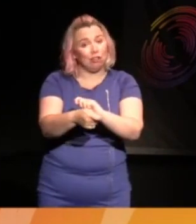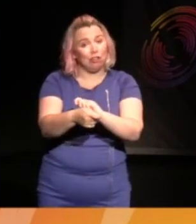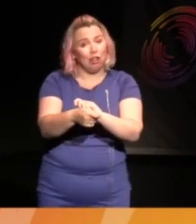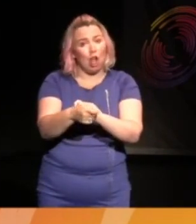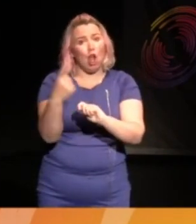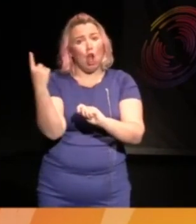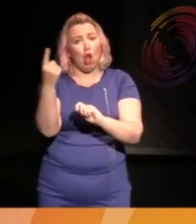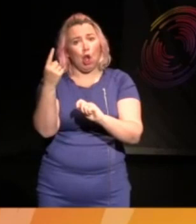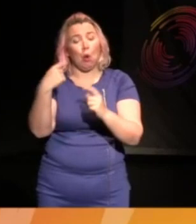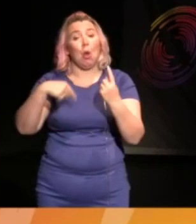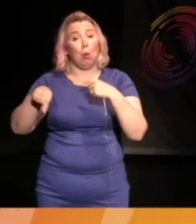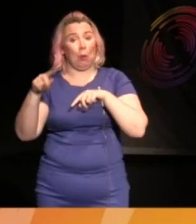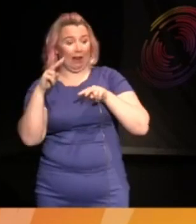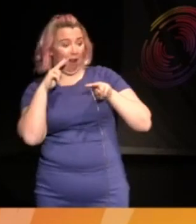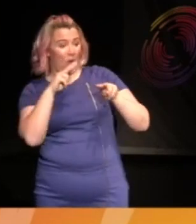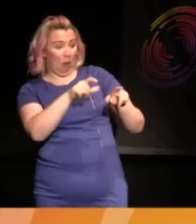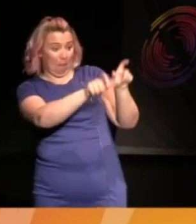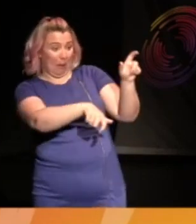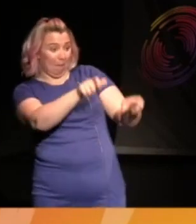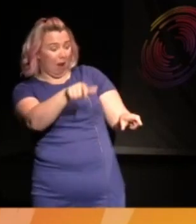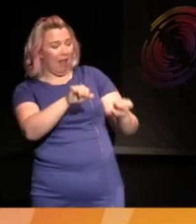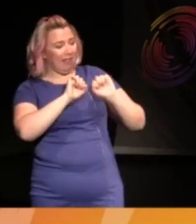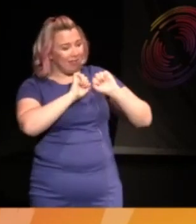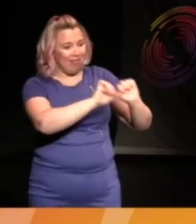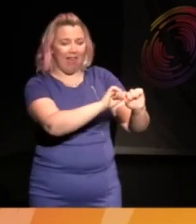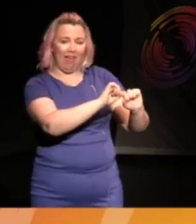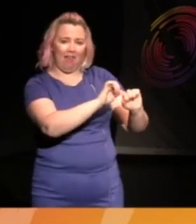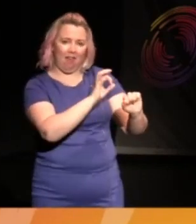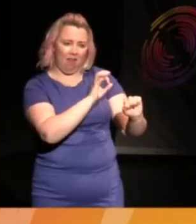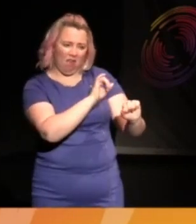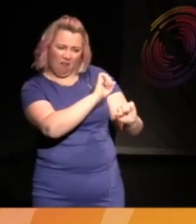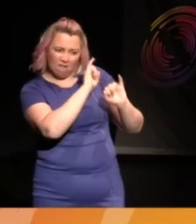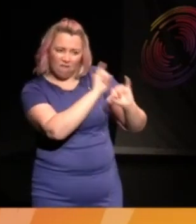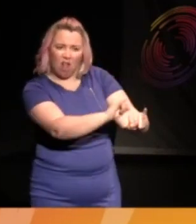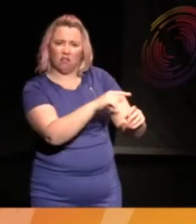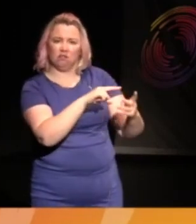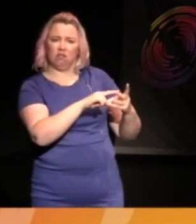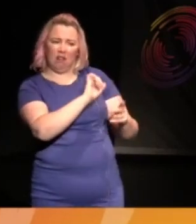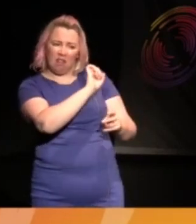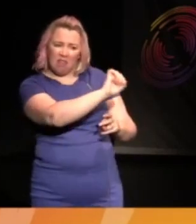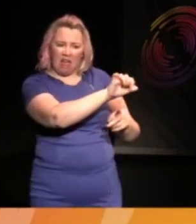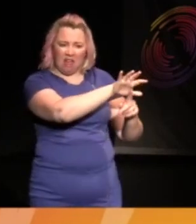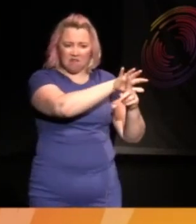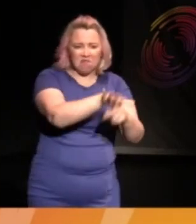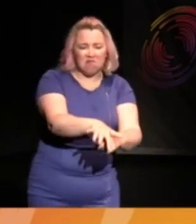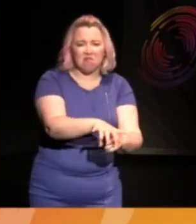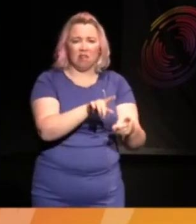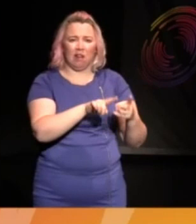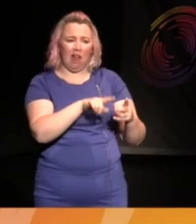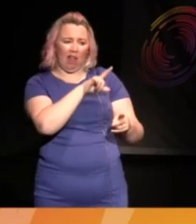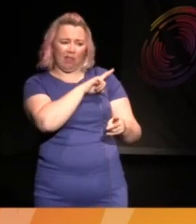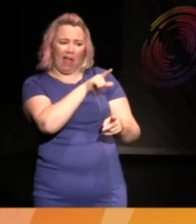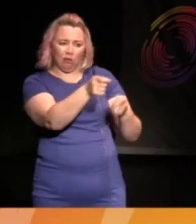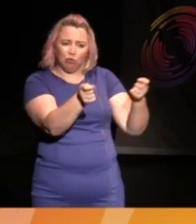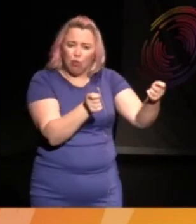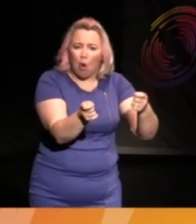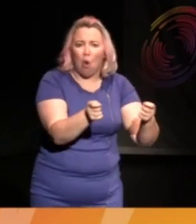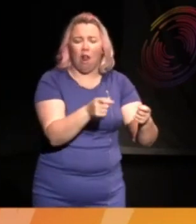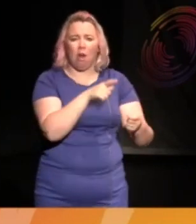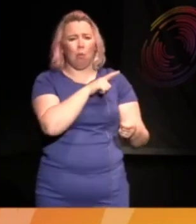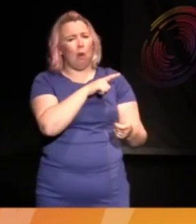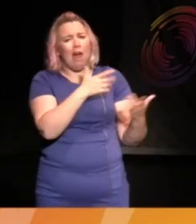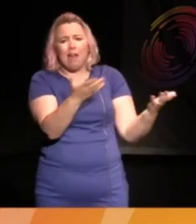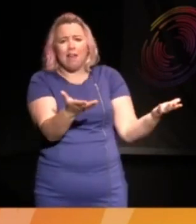have created certain kinds of environments and certain kinds of situations where it's like, why are they now in the situation where they have to